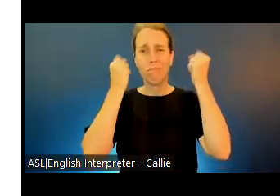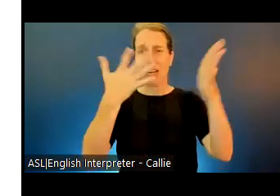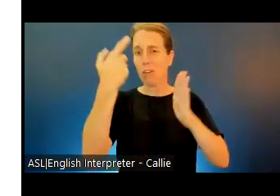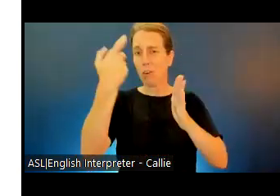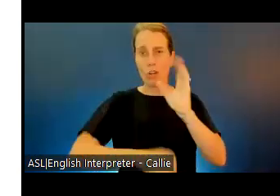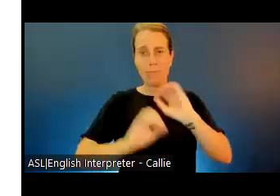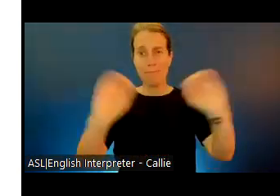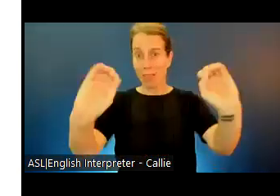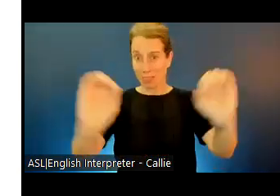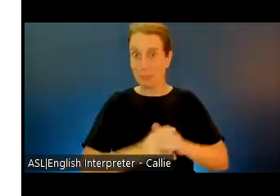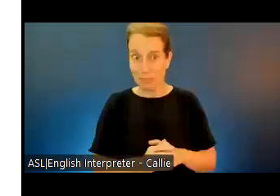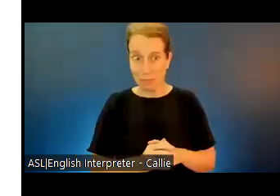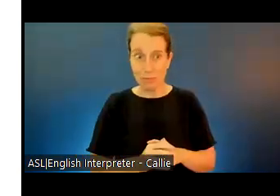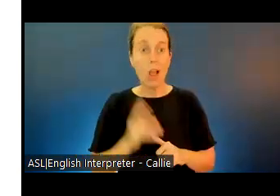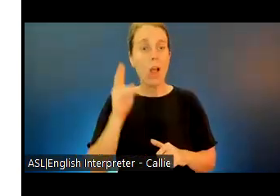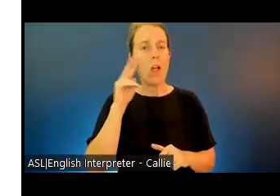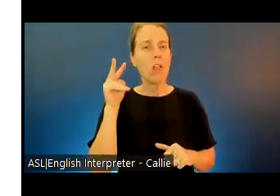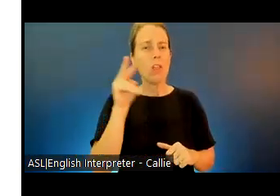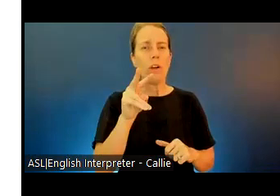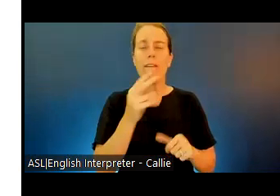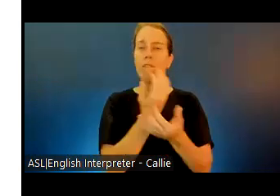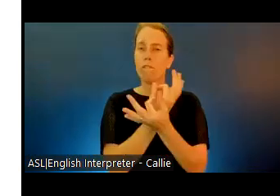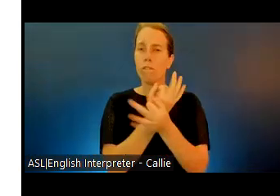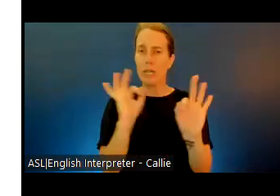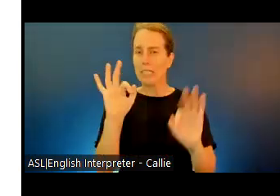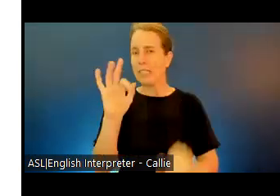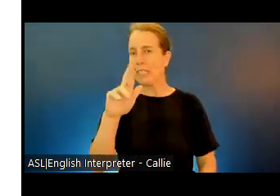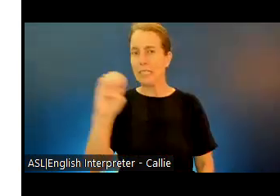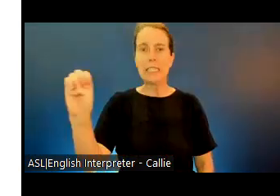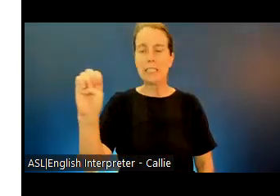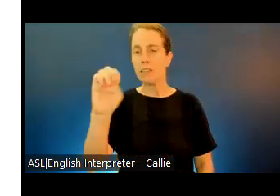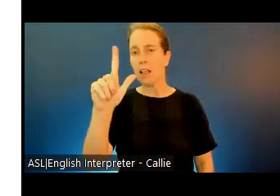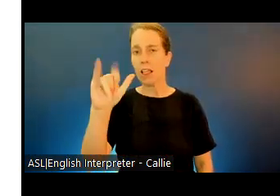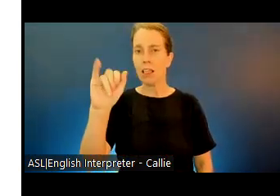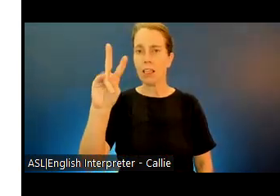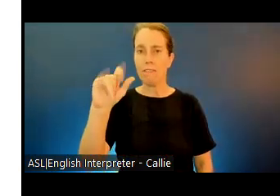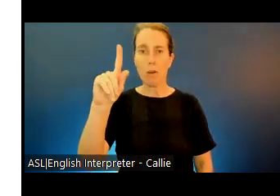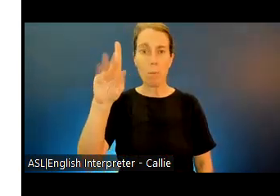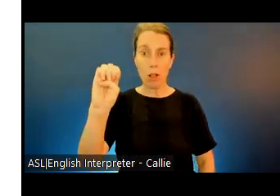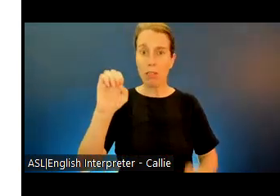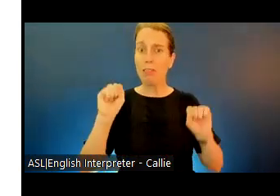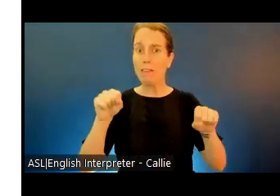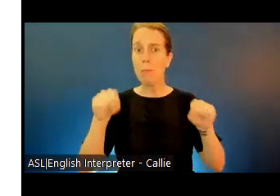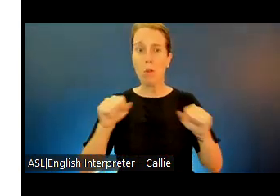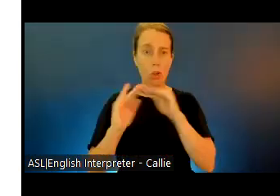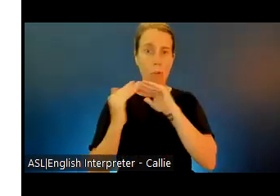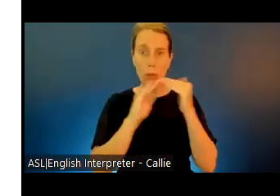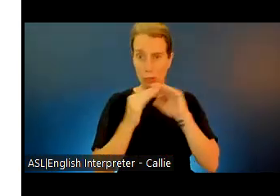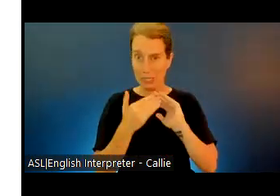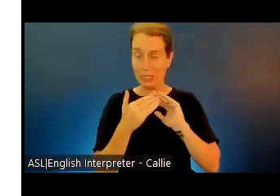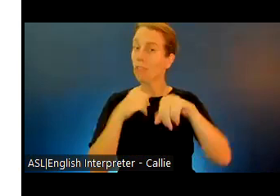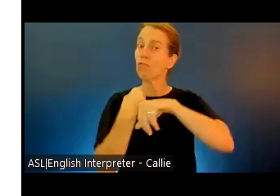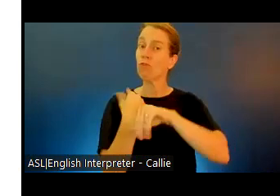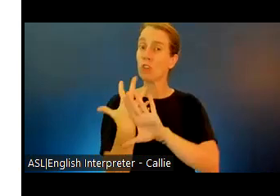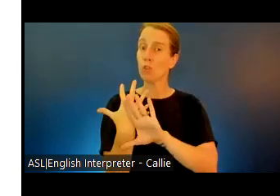at our free Livable Communities virtual workshop that's coming up next week. They're 2-day workshops. They go from